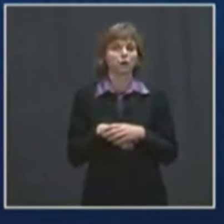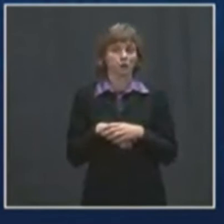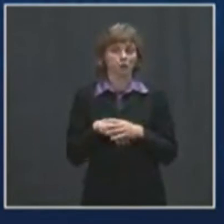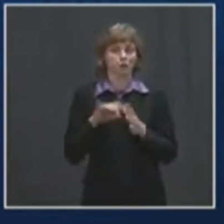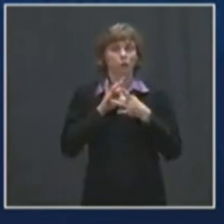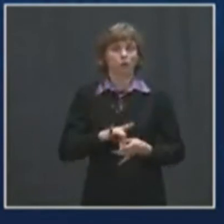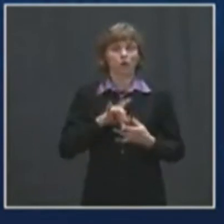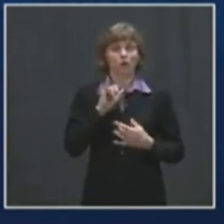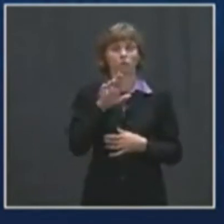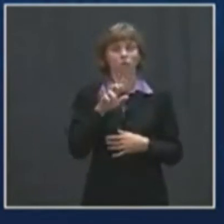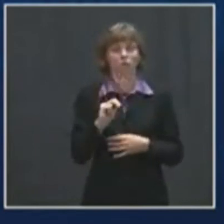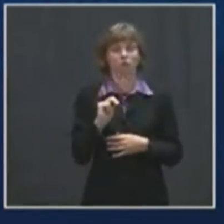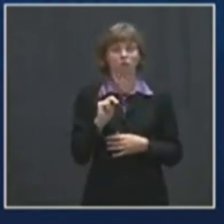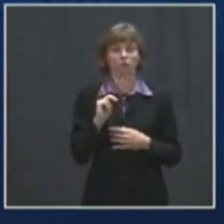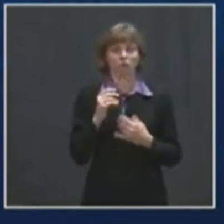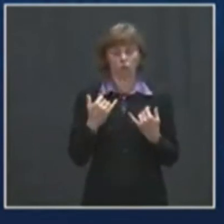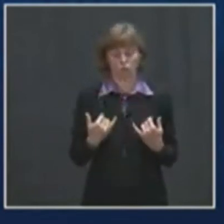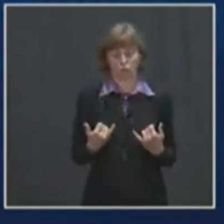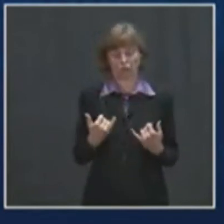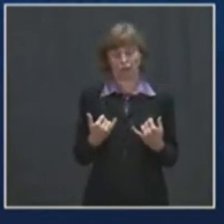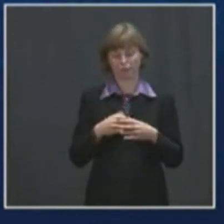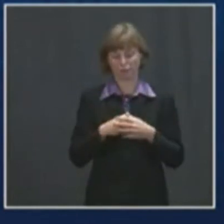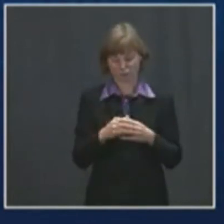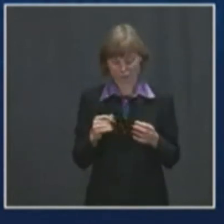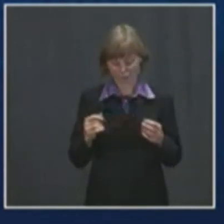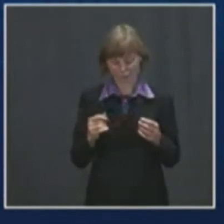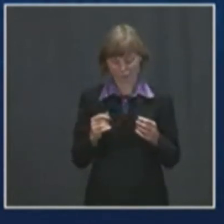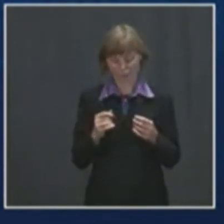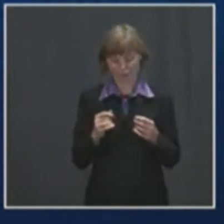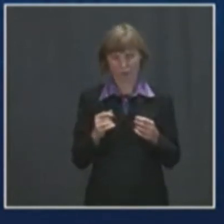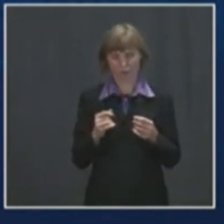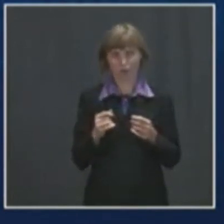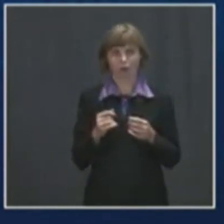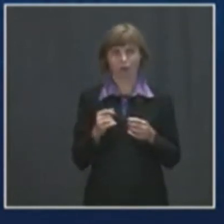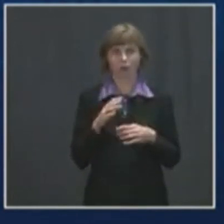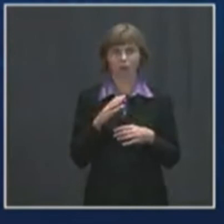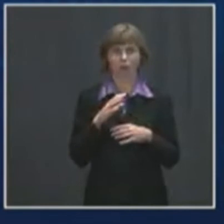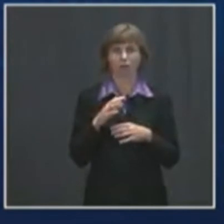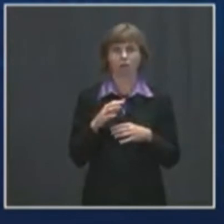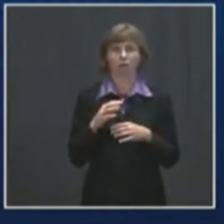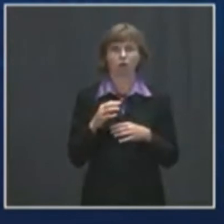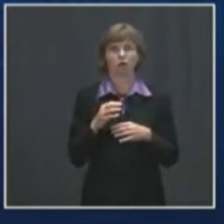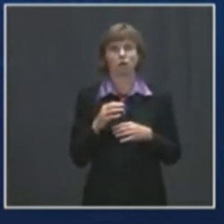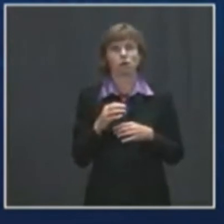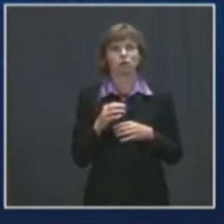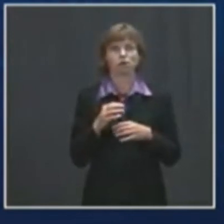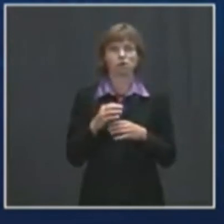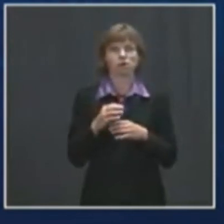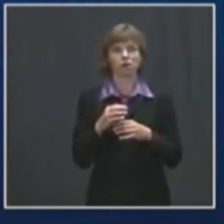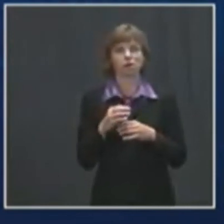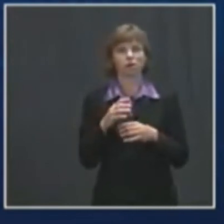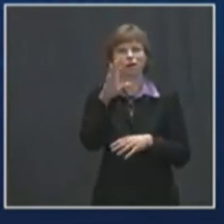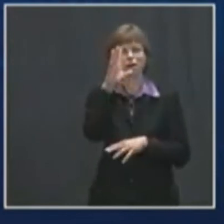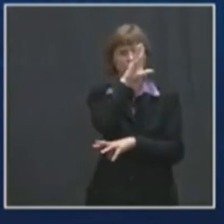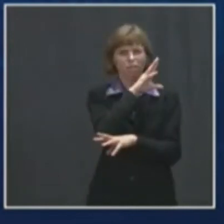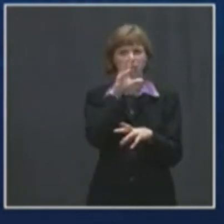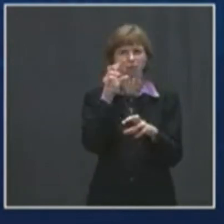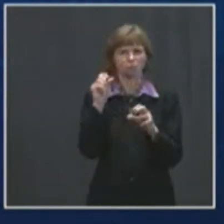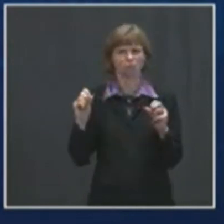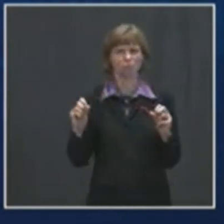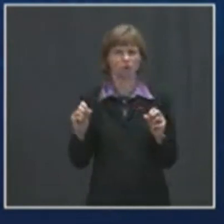today. President Biden so far has not accepted or has not moved forward